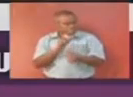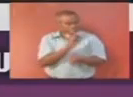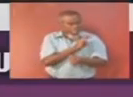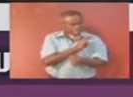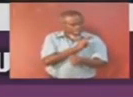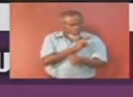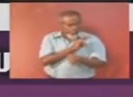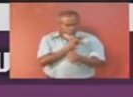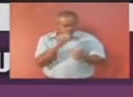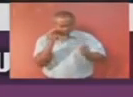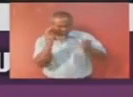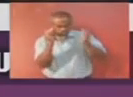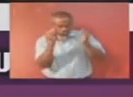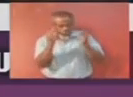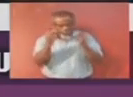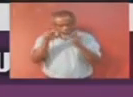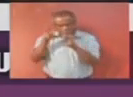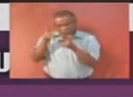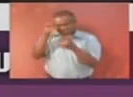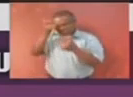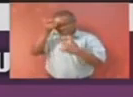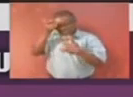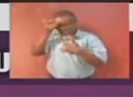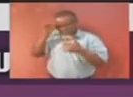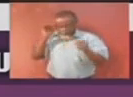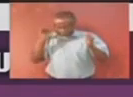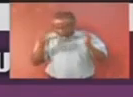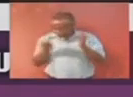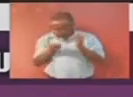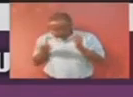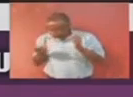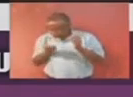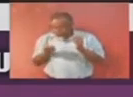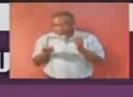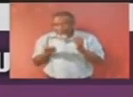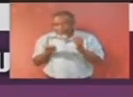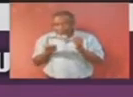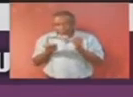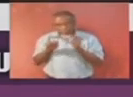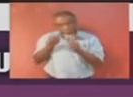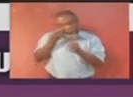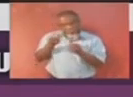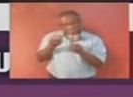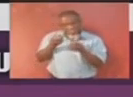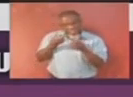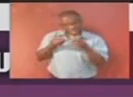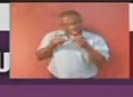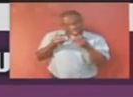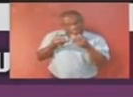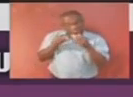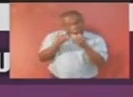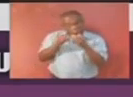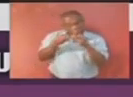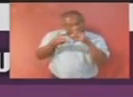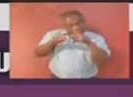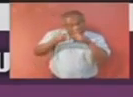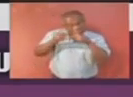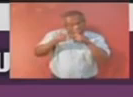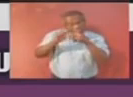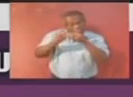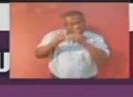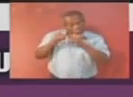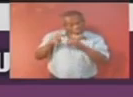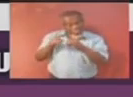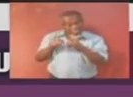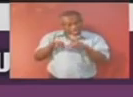the ICU and the HDU. Since we've been seeing higher numbers in those units, I'm wondering how many medical staff are there to attend to all these